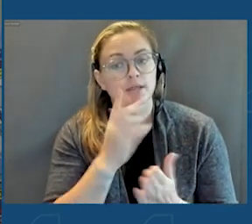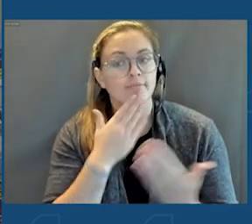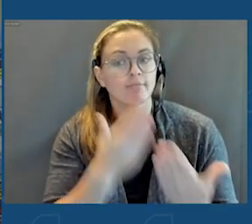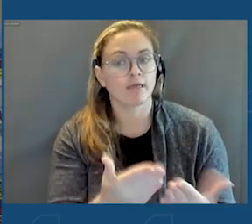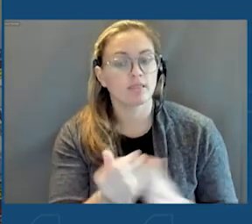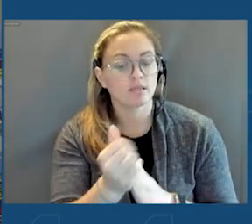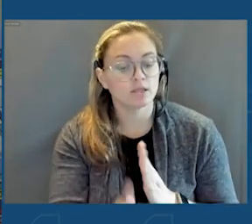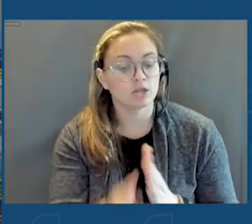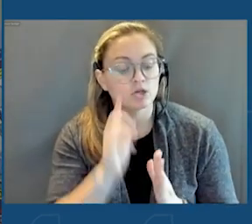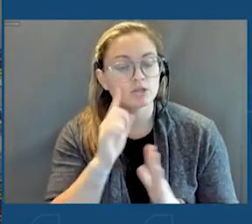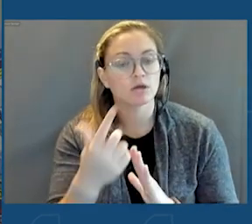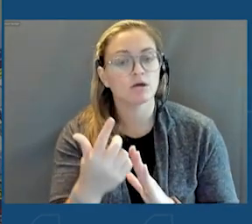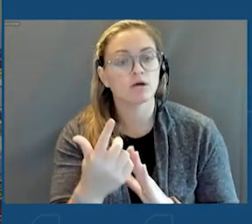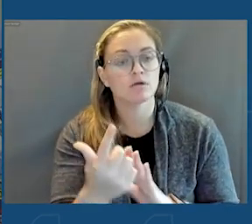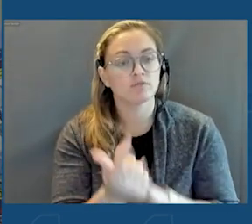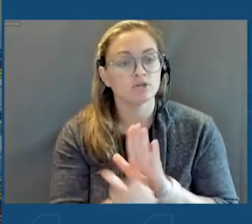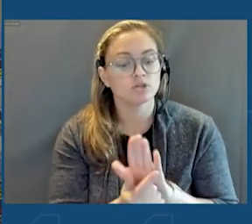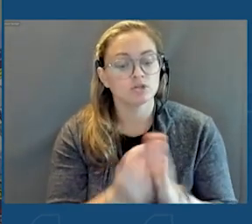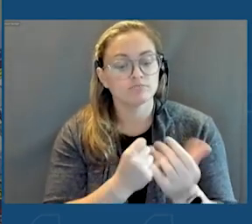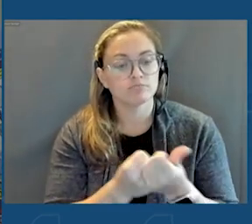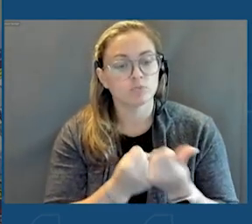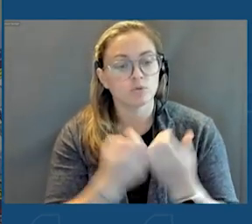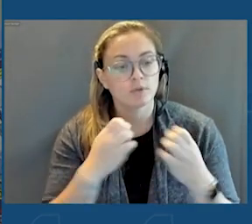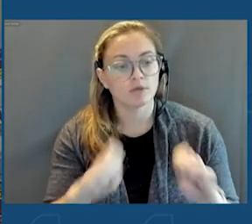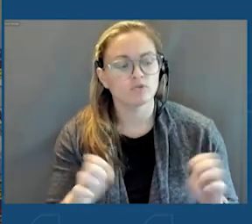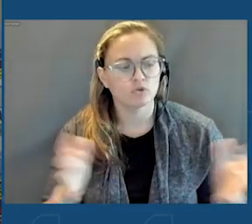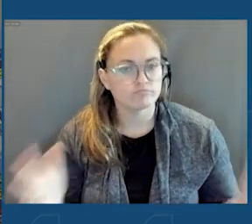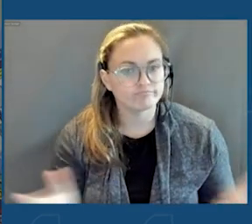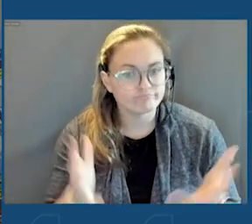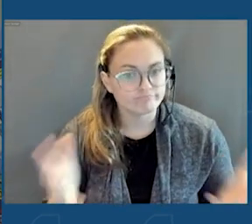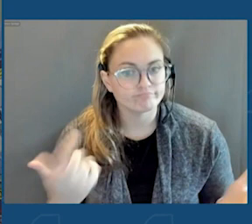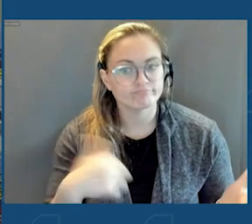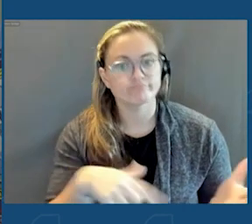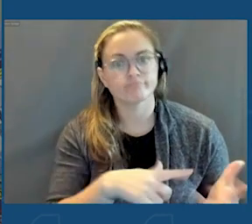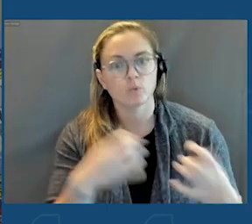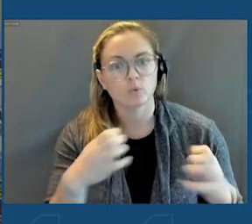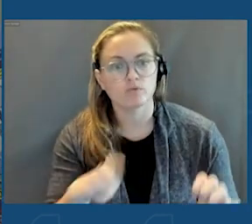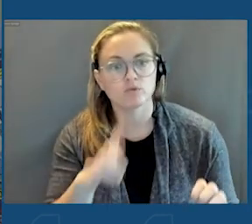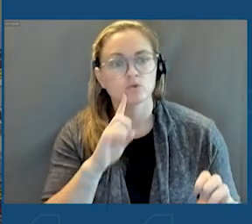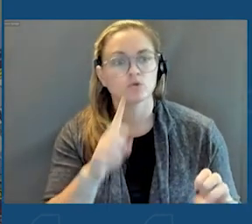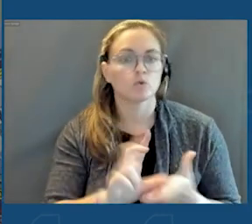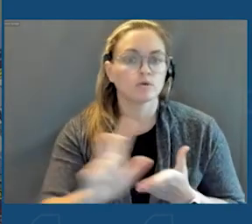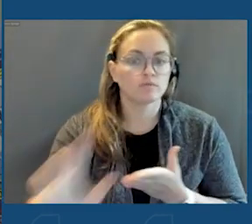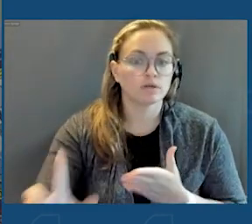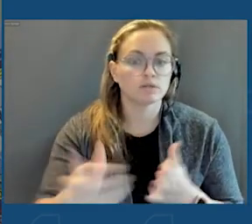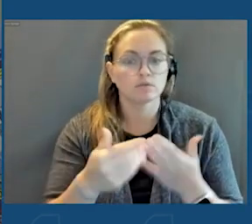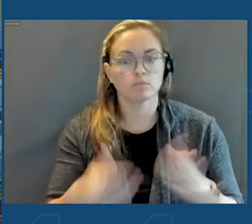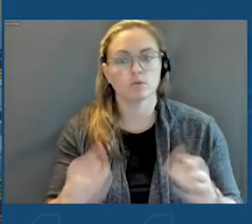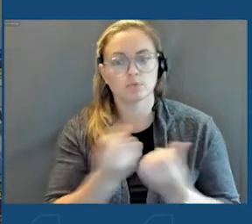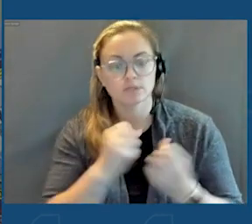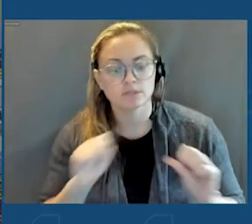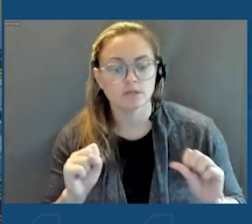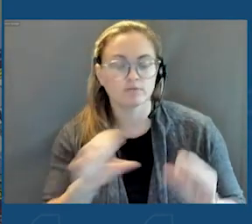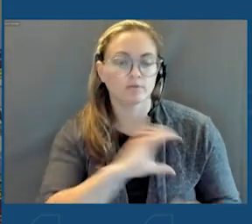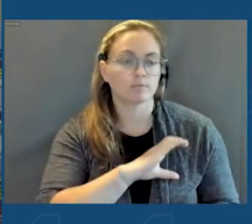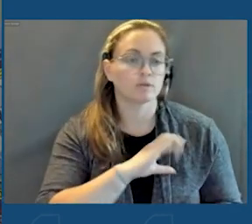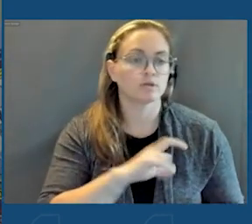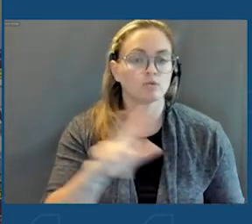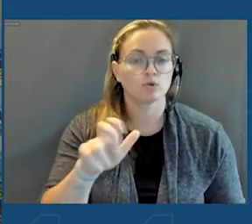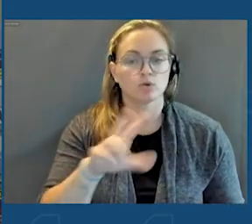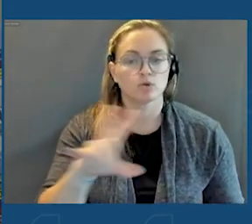for supporting my efforts to really beef up our efforts to invest in public safety and policing.